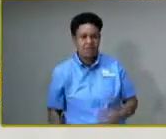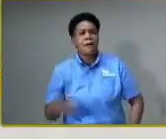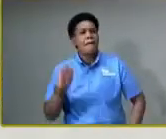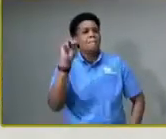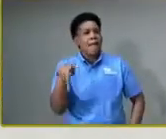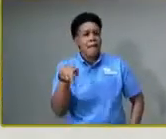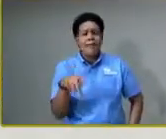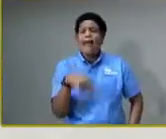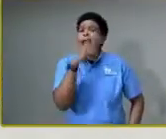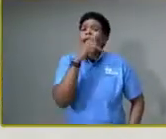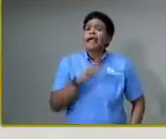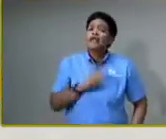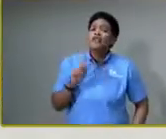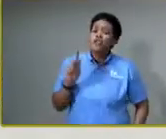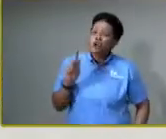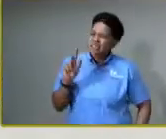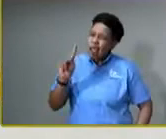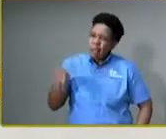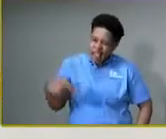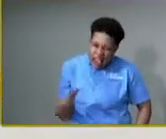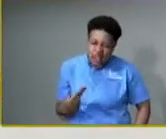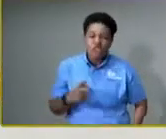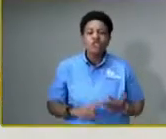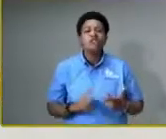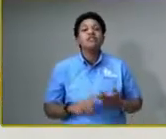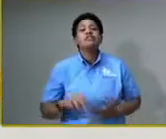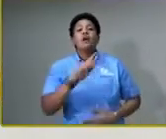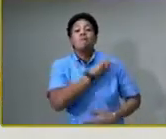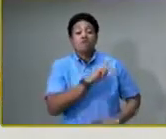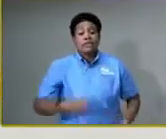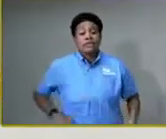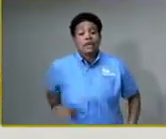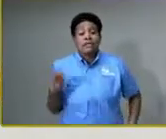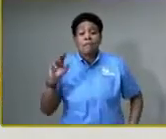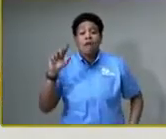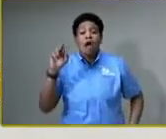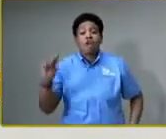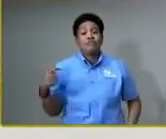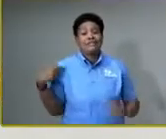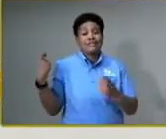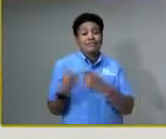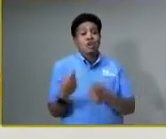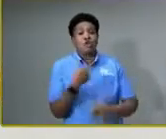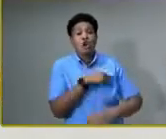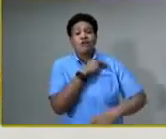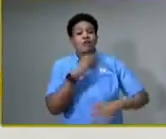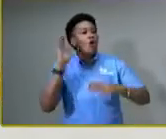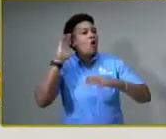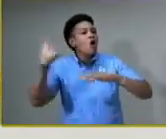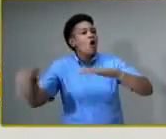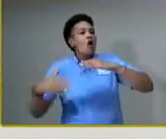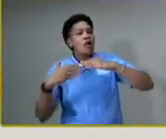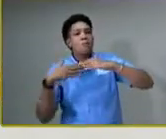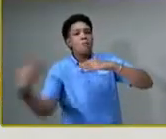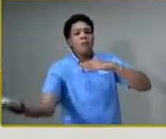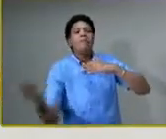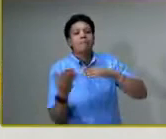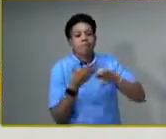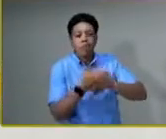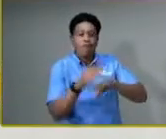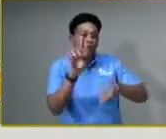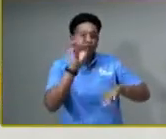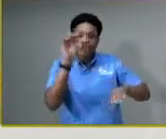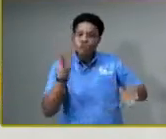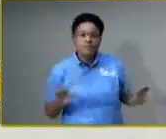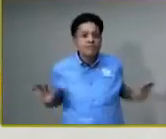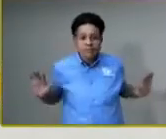Kingston Public, Princess Margaret, and Spanish Town hospitals all exceed their capacity to house patients